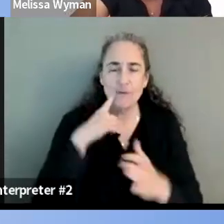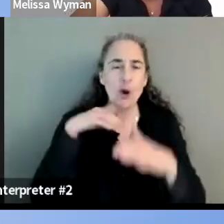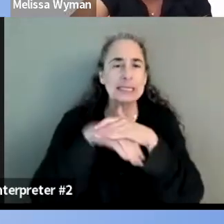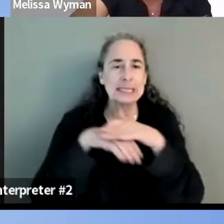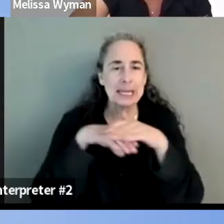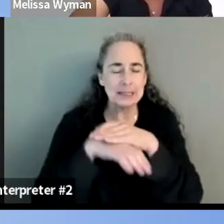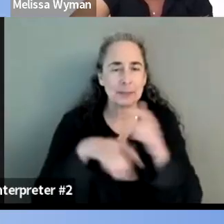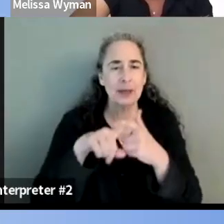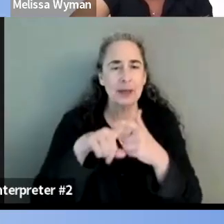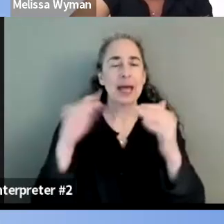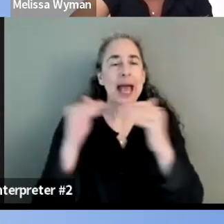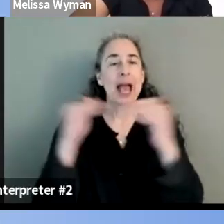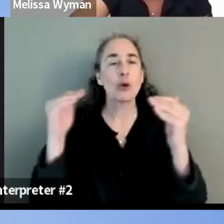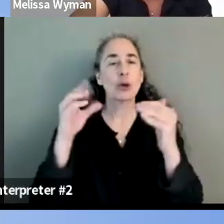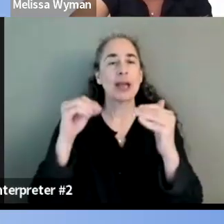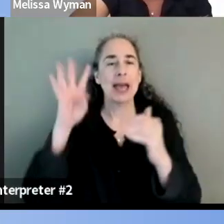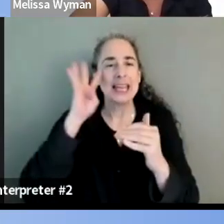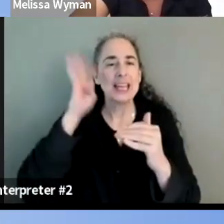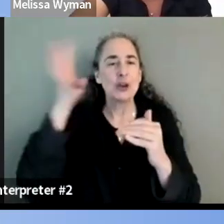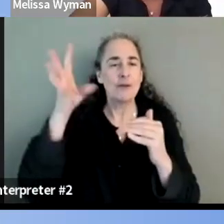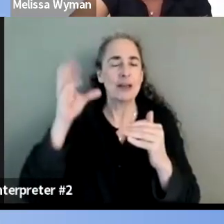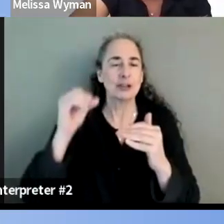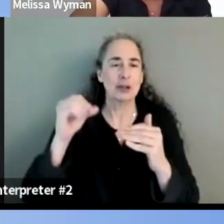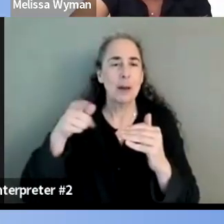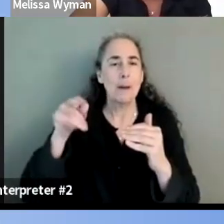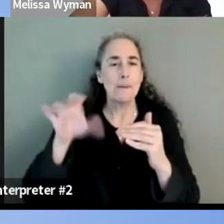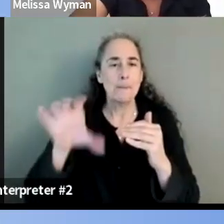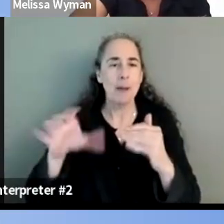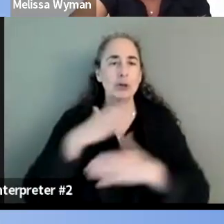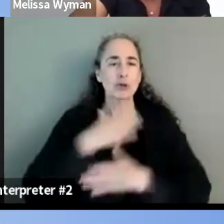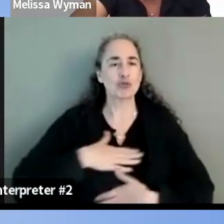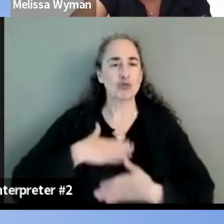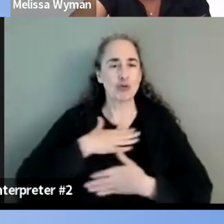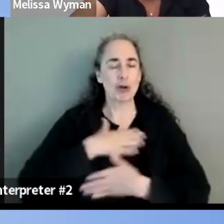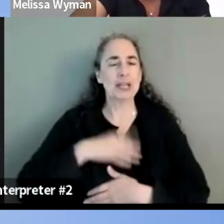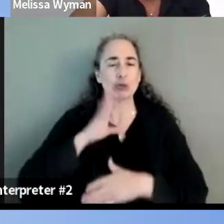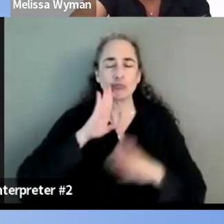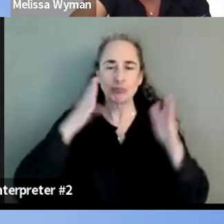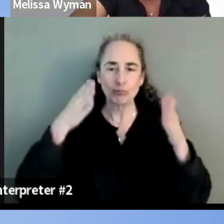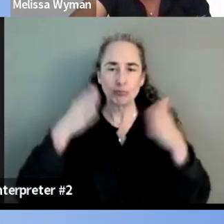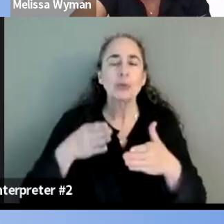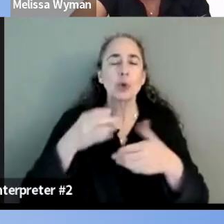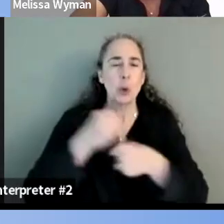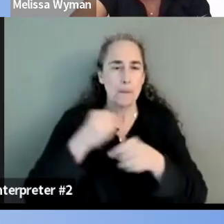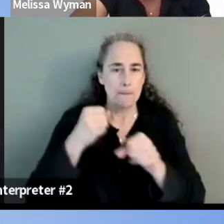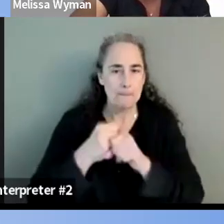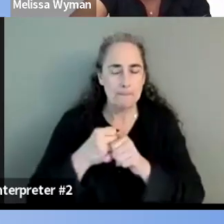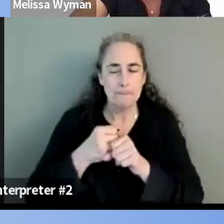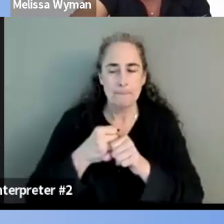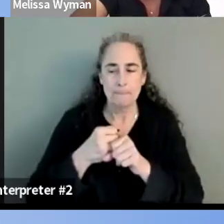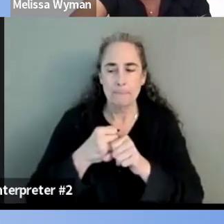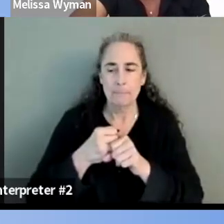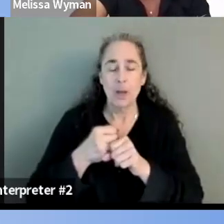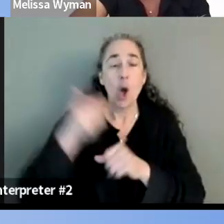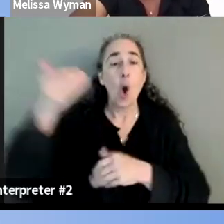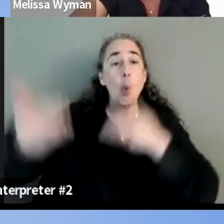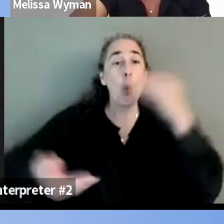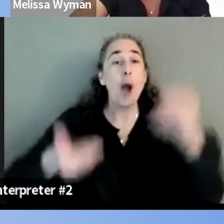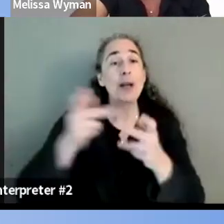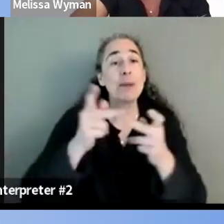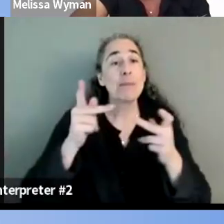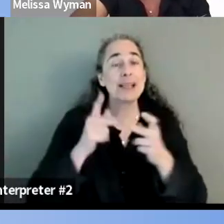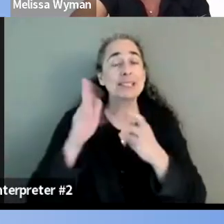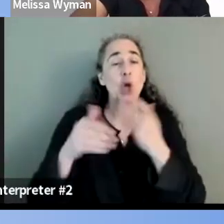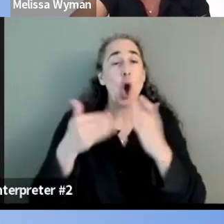accessibility, equity, and innovation in public recreation, and is dedicated to creating welcoming spaces where